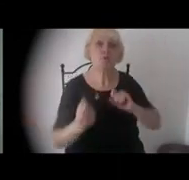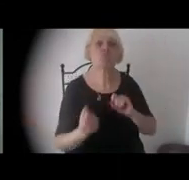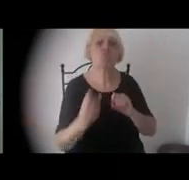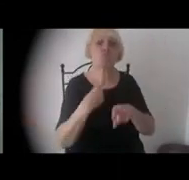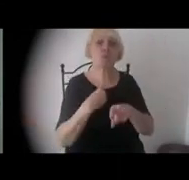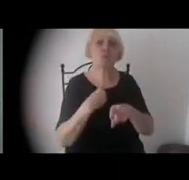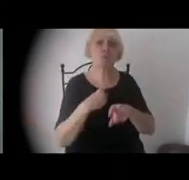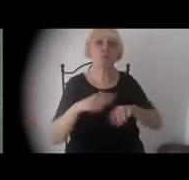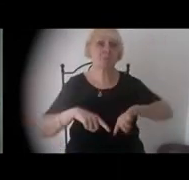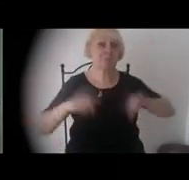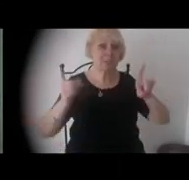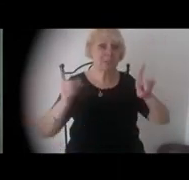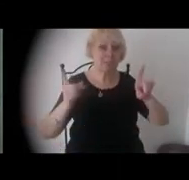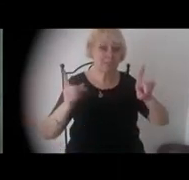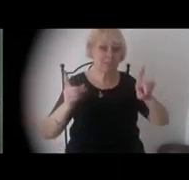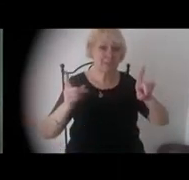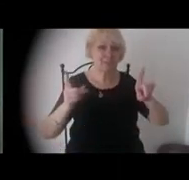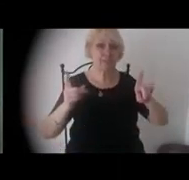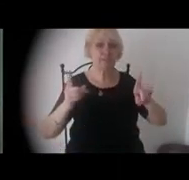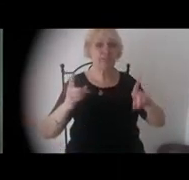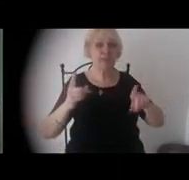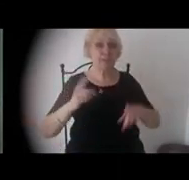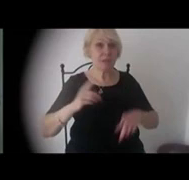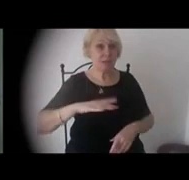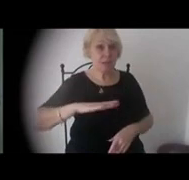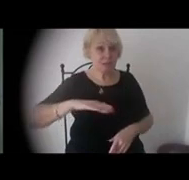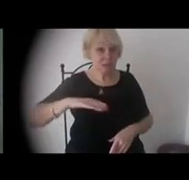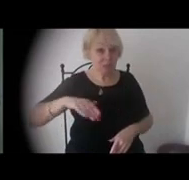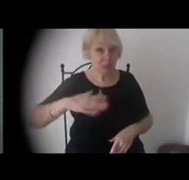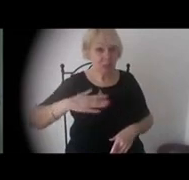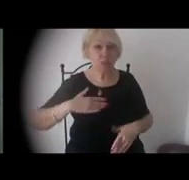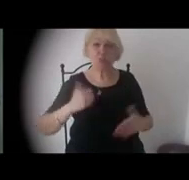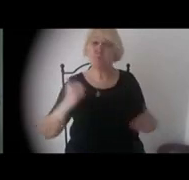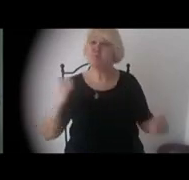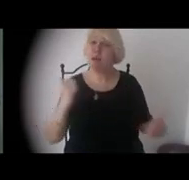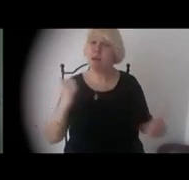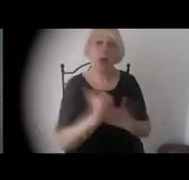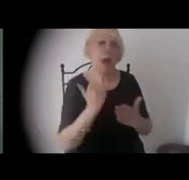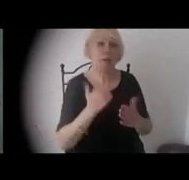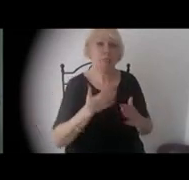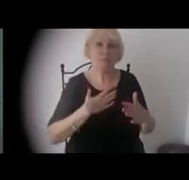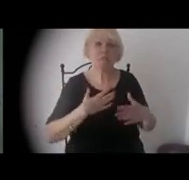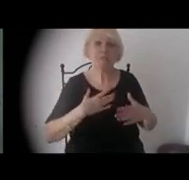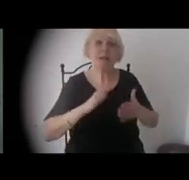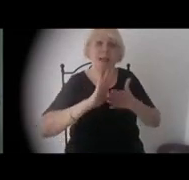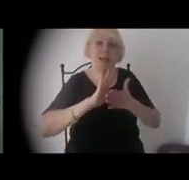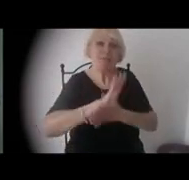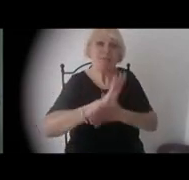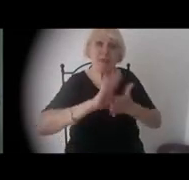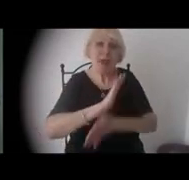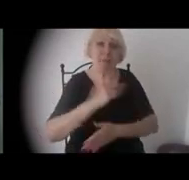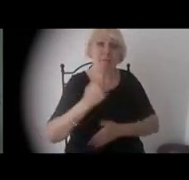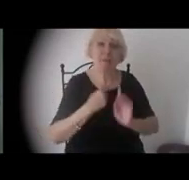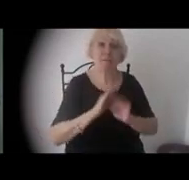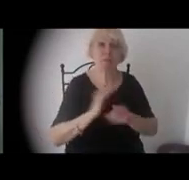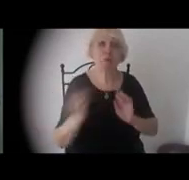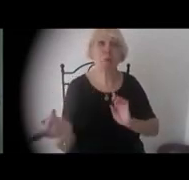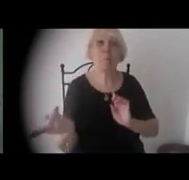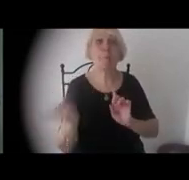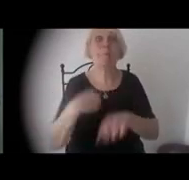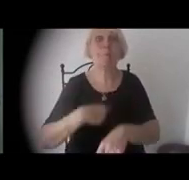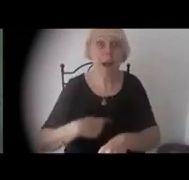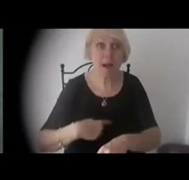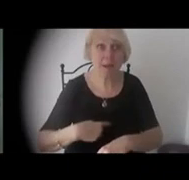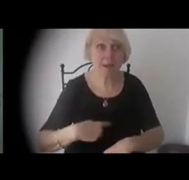children were delighted to be back in school, really delighted to see their friends, felt the new arrangements were pretty strange, but children